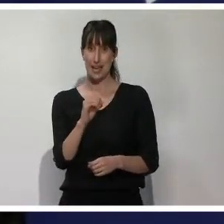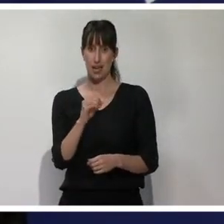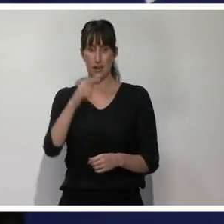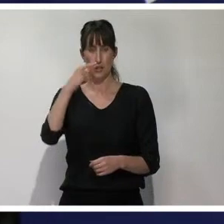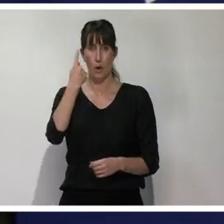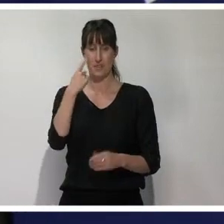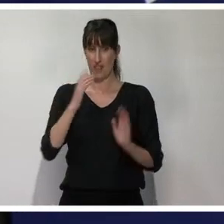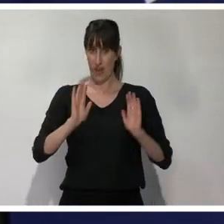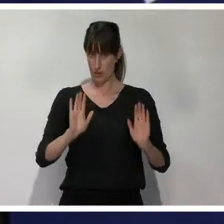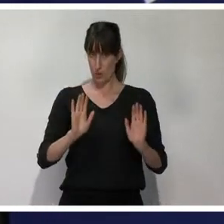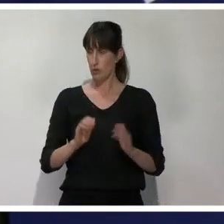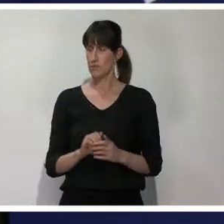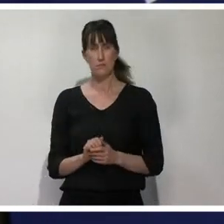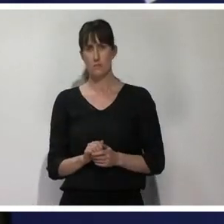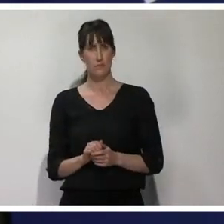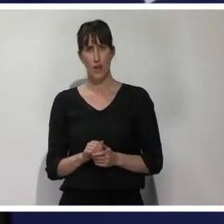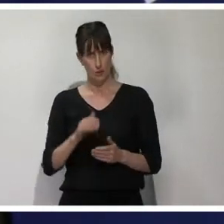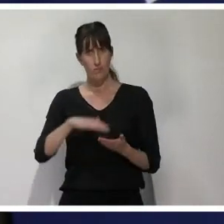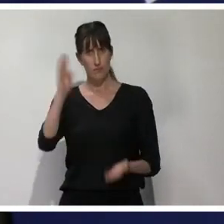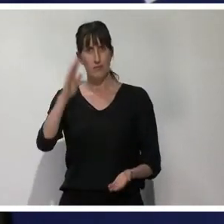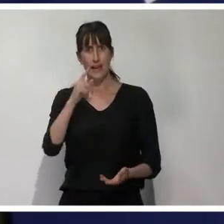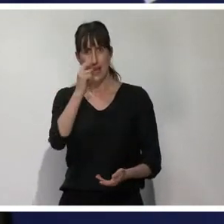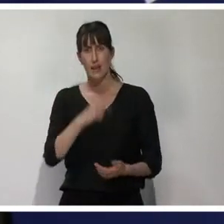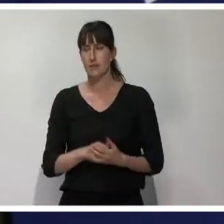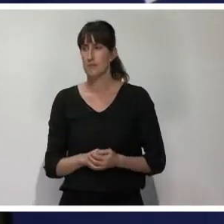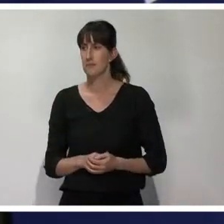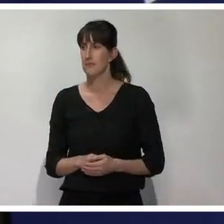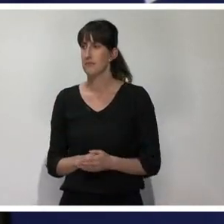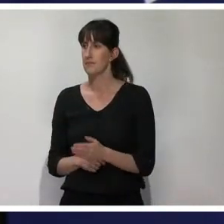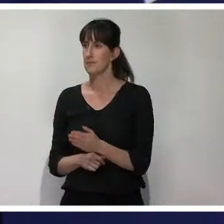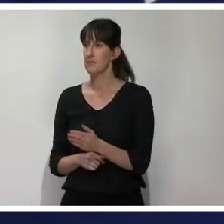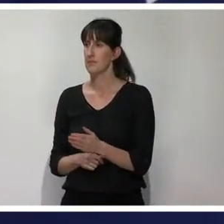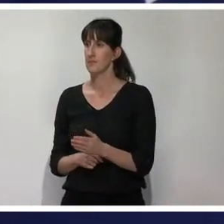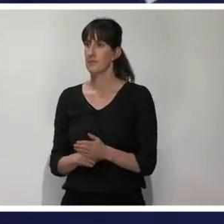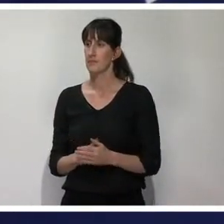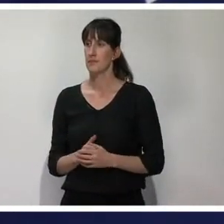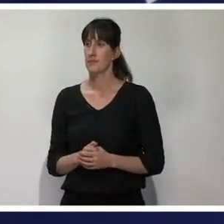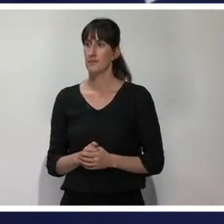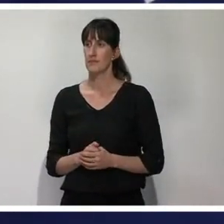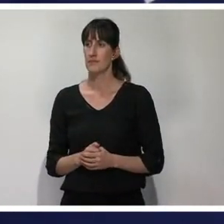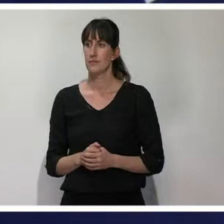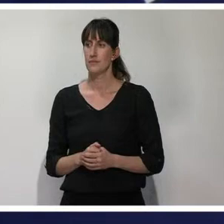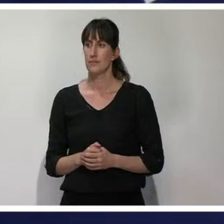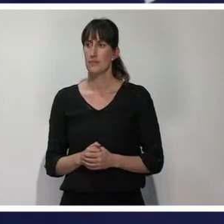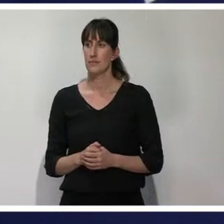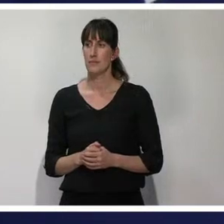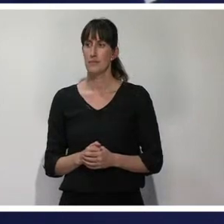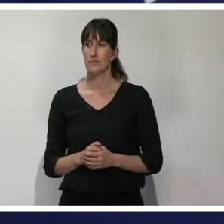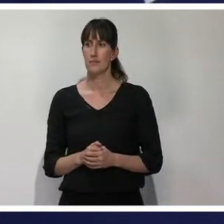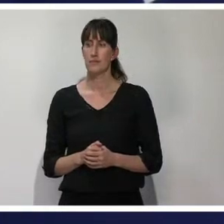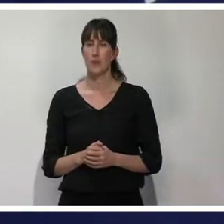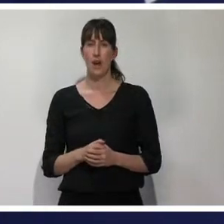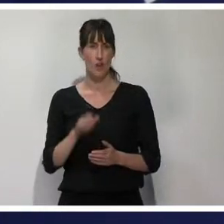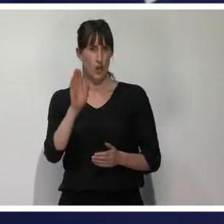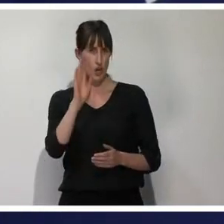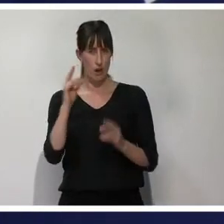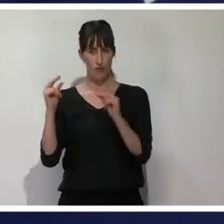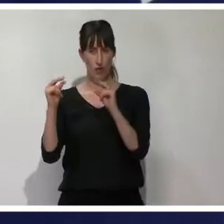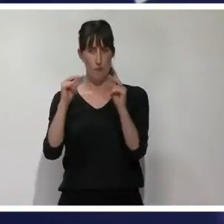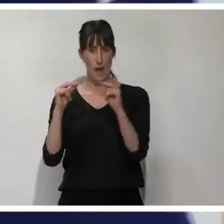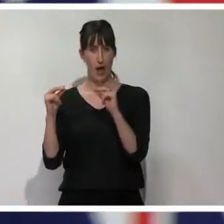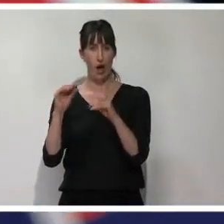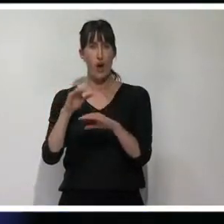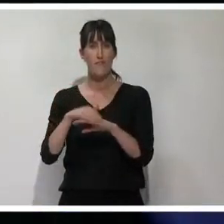Justin. Is there a risk that Americold has shipped refrigerated packages tainted with COVID-19 to businesses across the country?